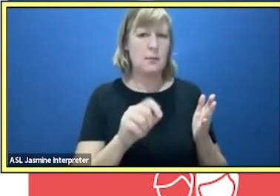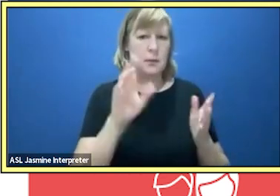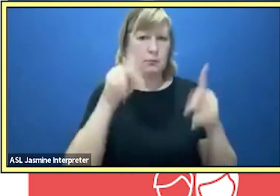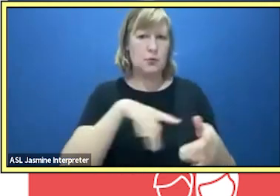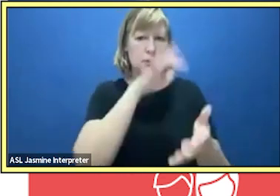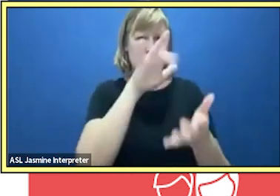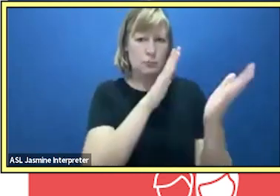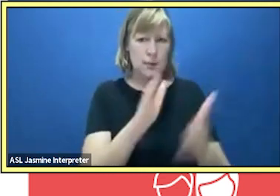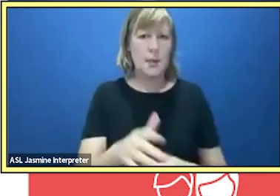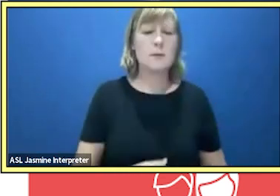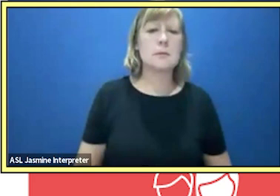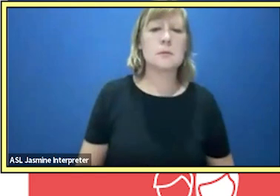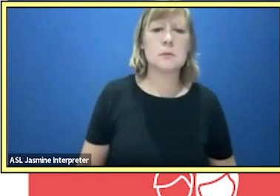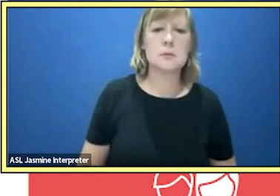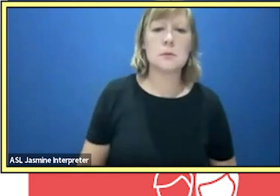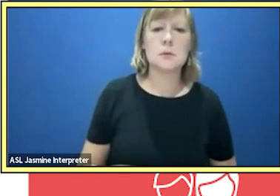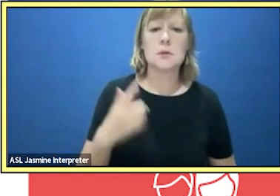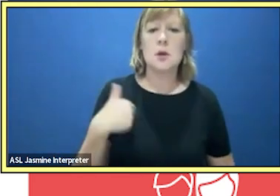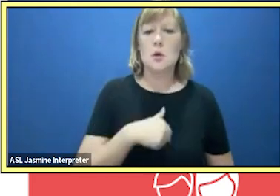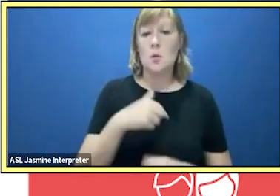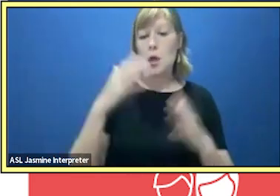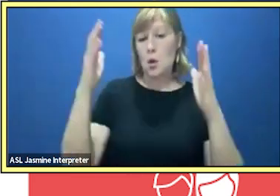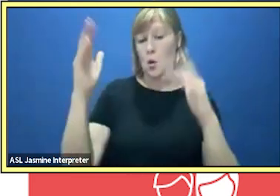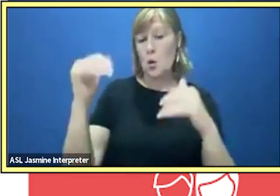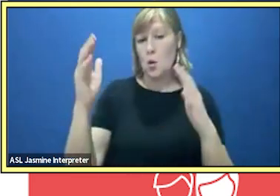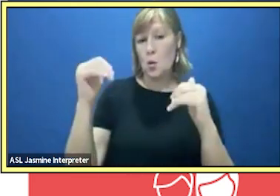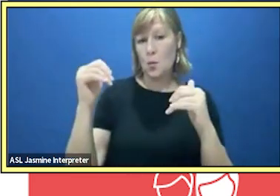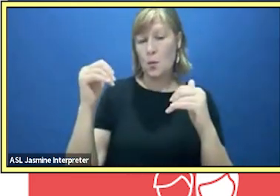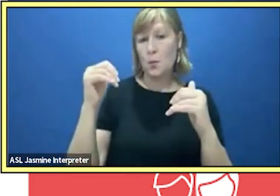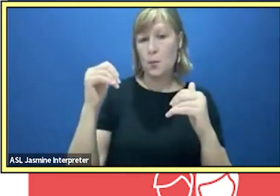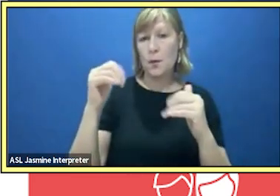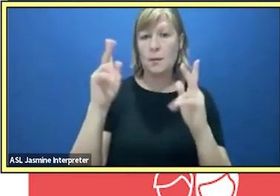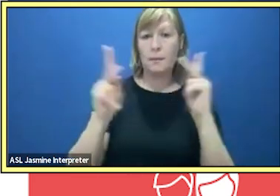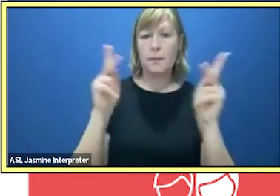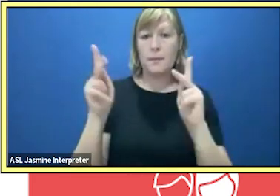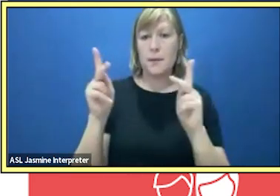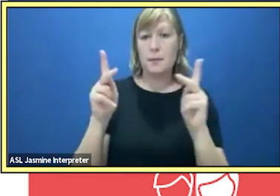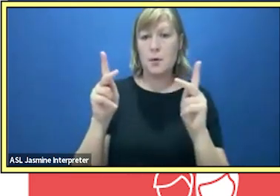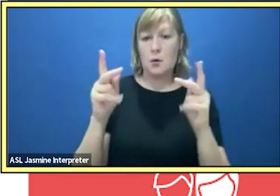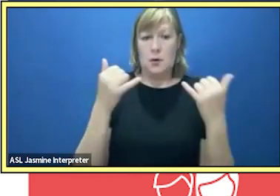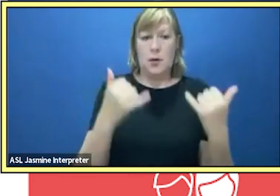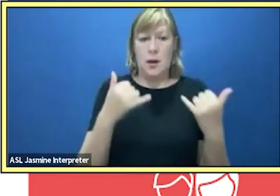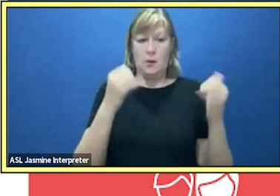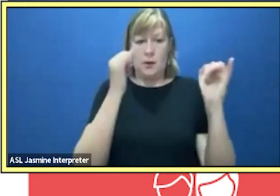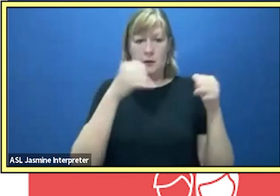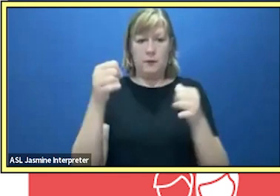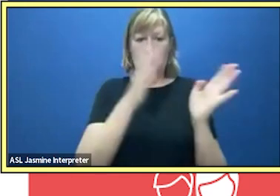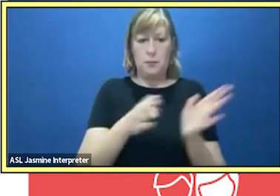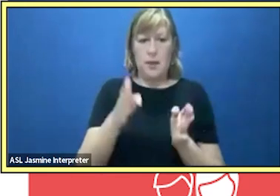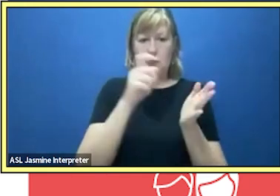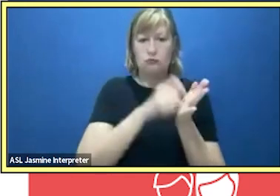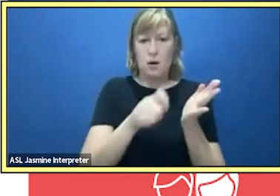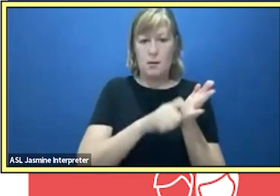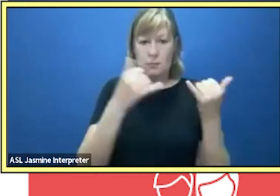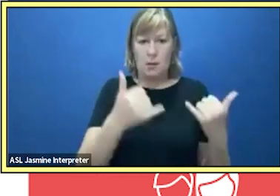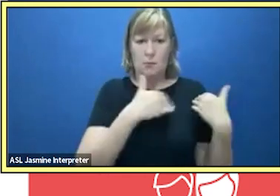need individuals to be case managers. And what we hope is that those people who do individual plan writing now, that